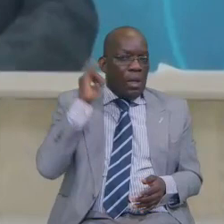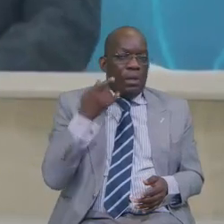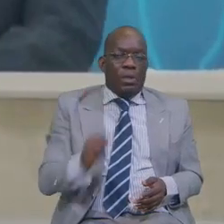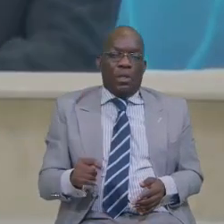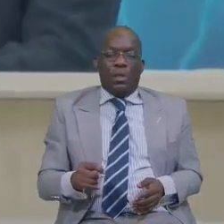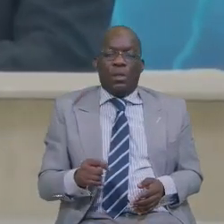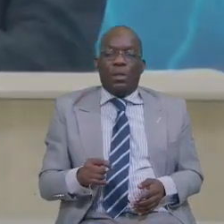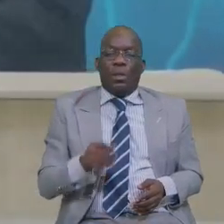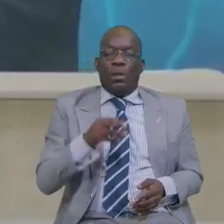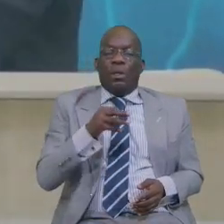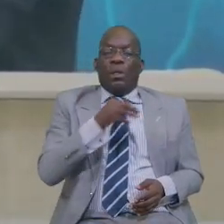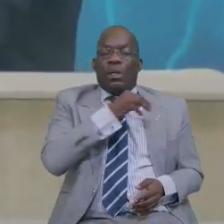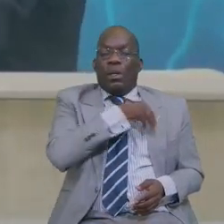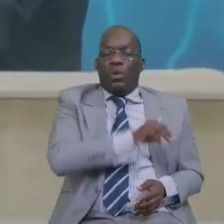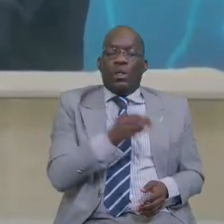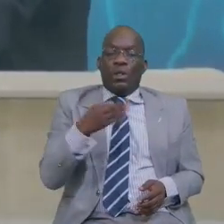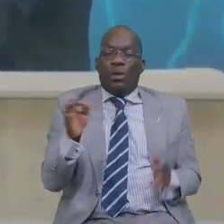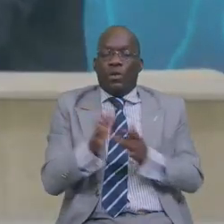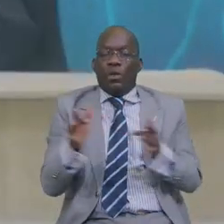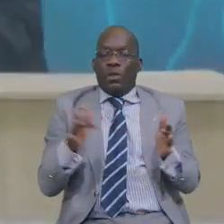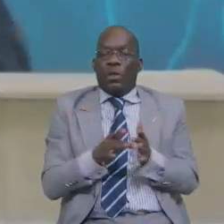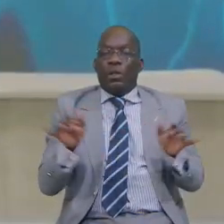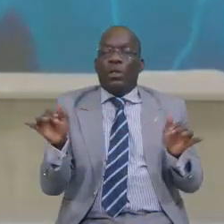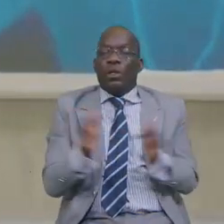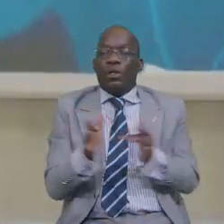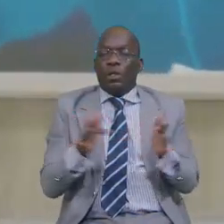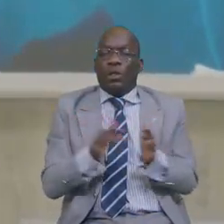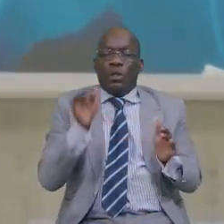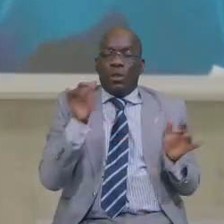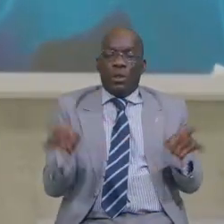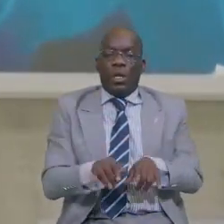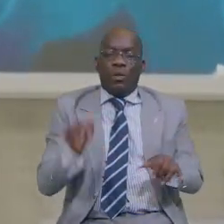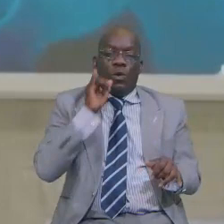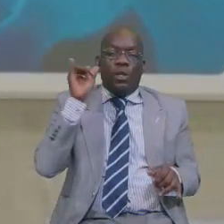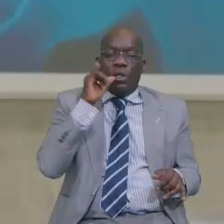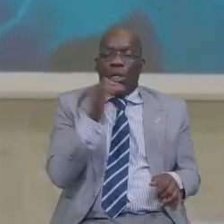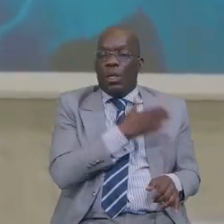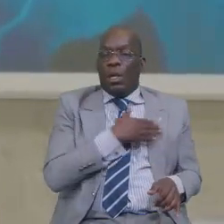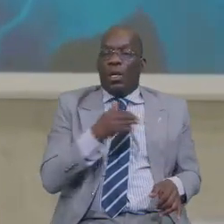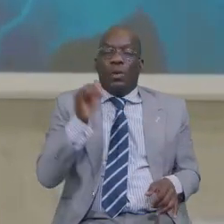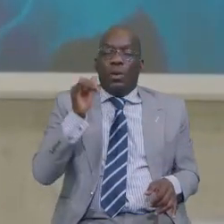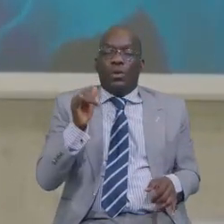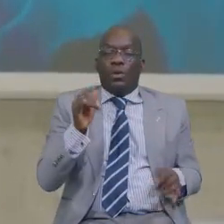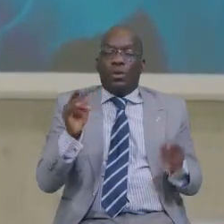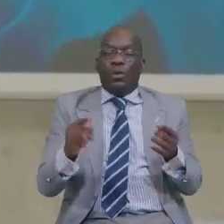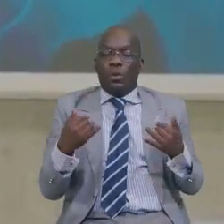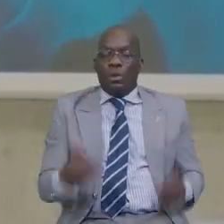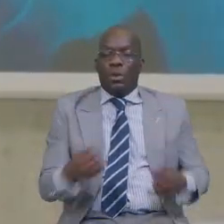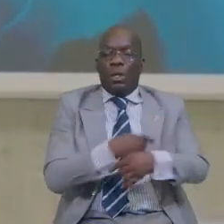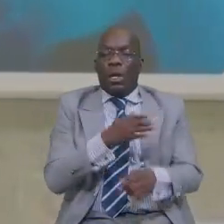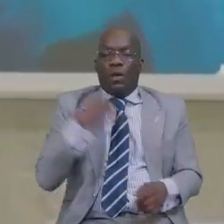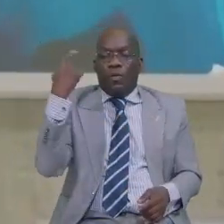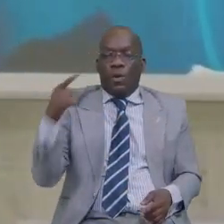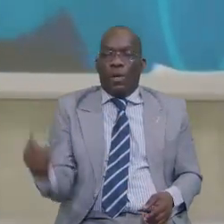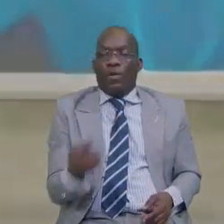that Jesus Christ is the same yesterday, today, and forever. And as we hear that, faith is born in us.